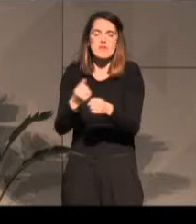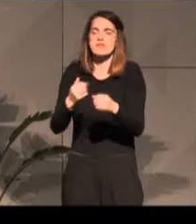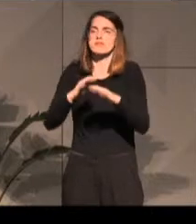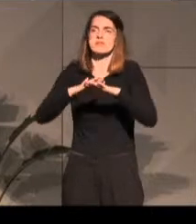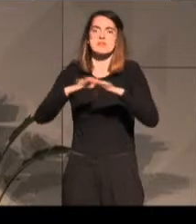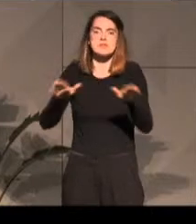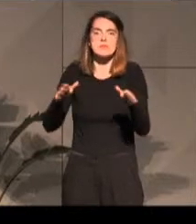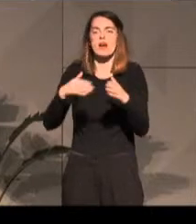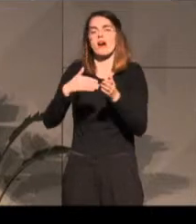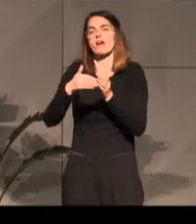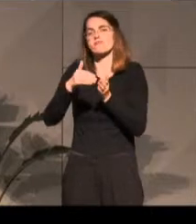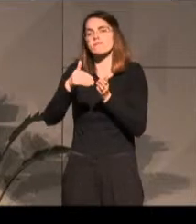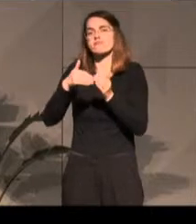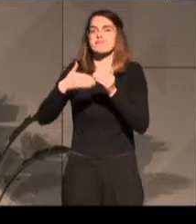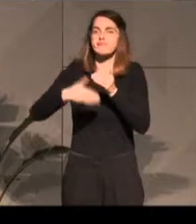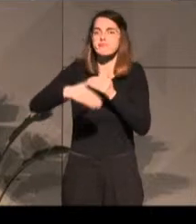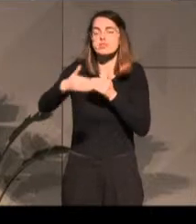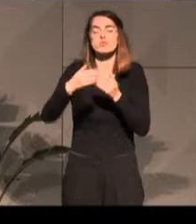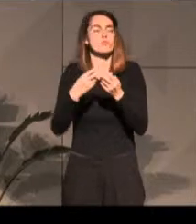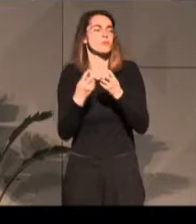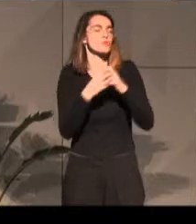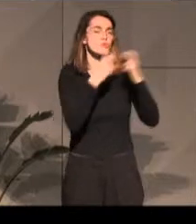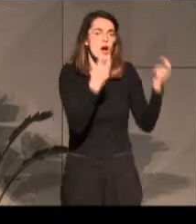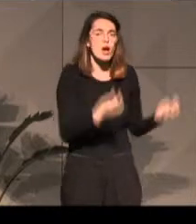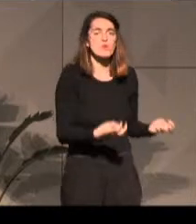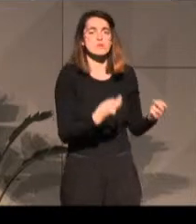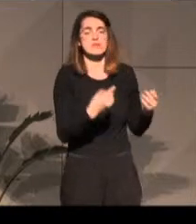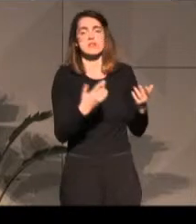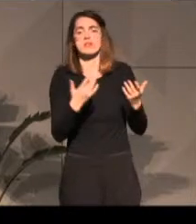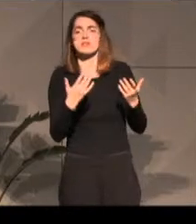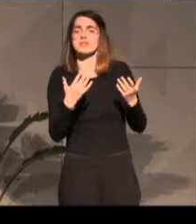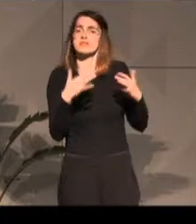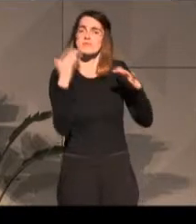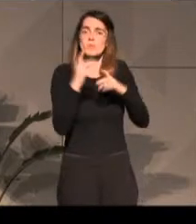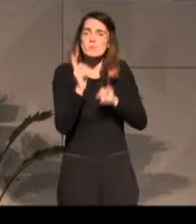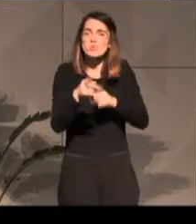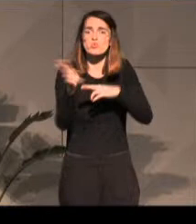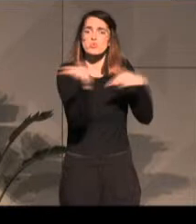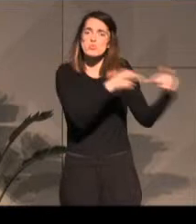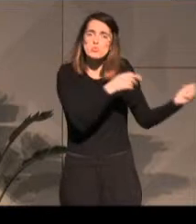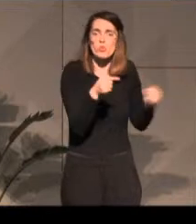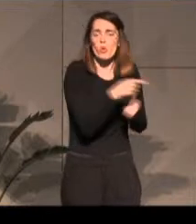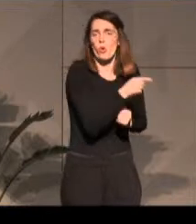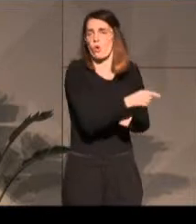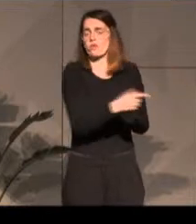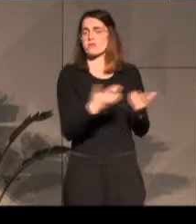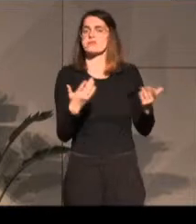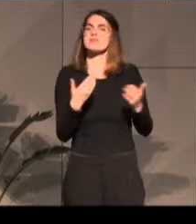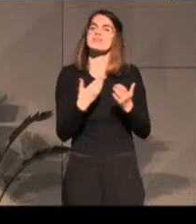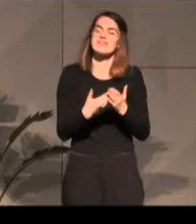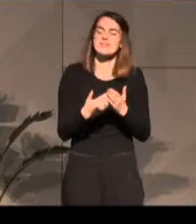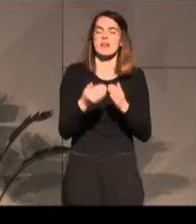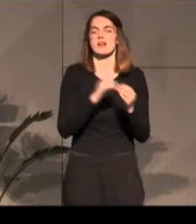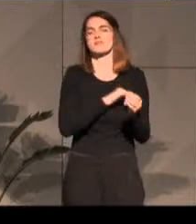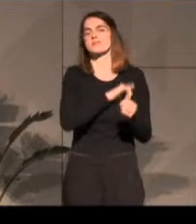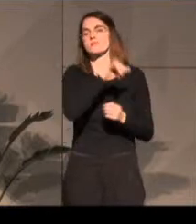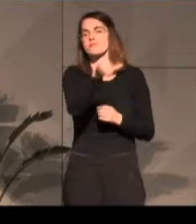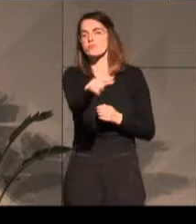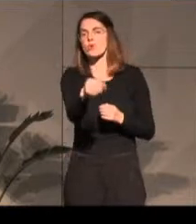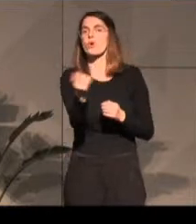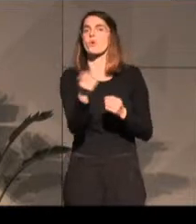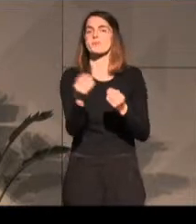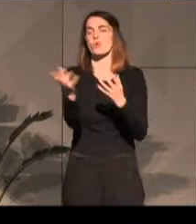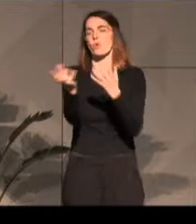members of our expedition who, for many different reasons, couldn't stay for much longer, were flown out of the